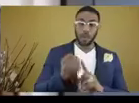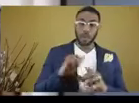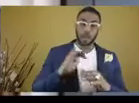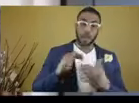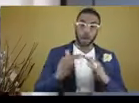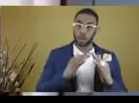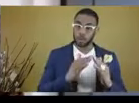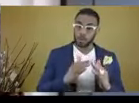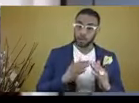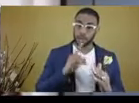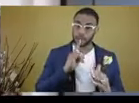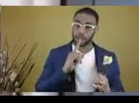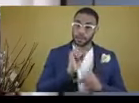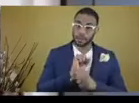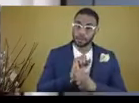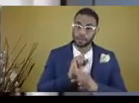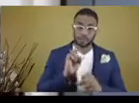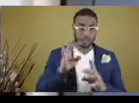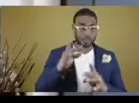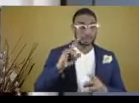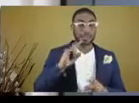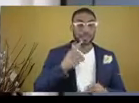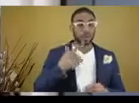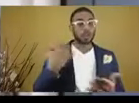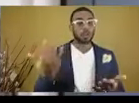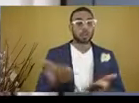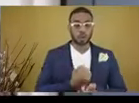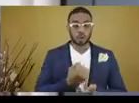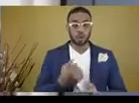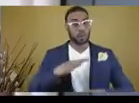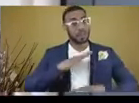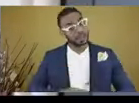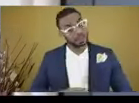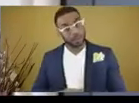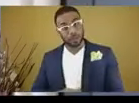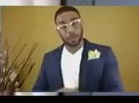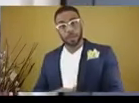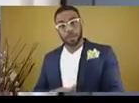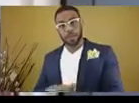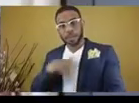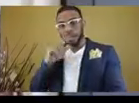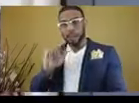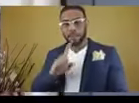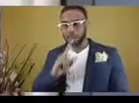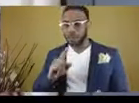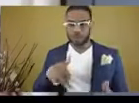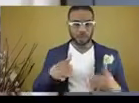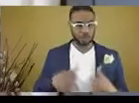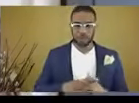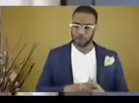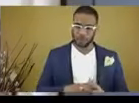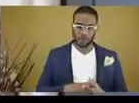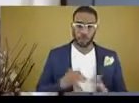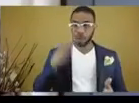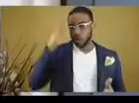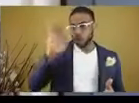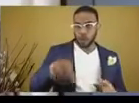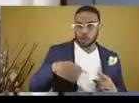communities is indeed drastic, and we do deserve relief. It doesn't have to be this way. We know that when